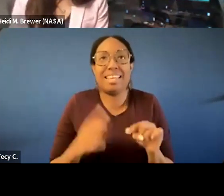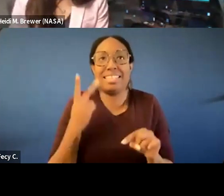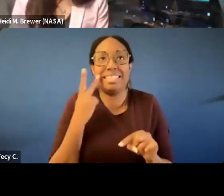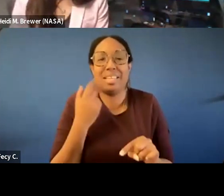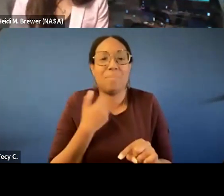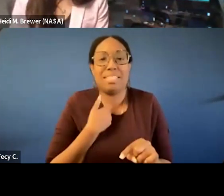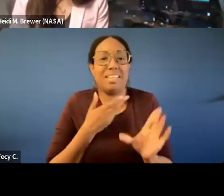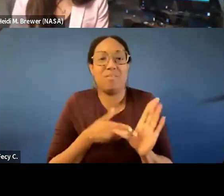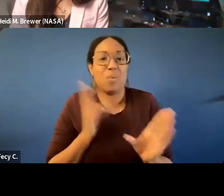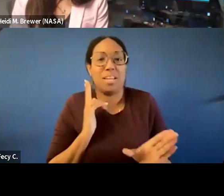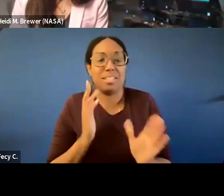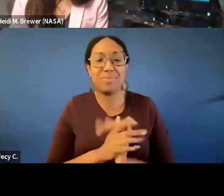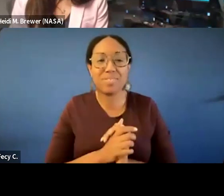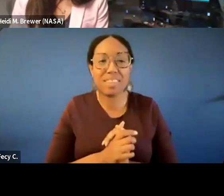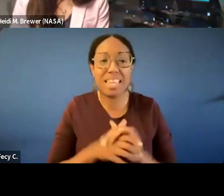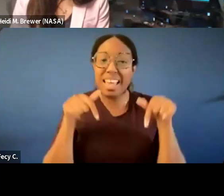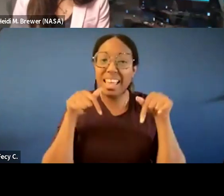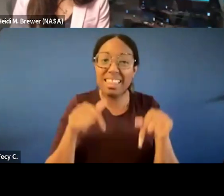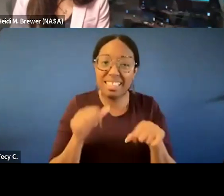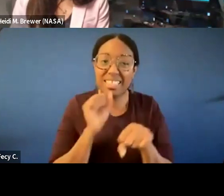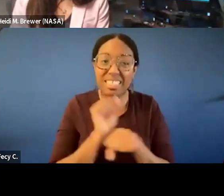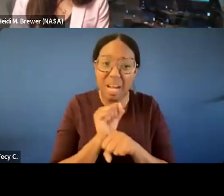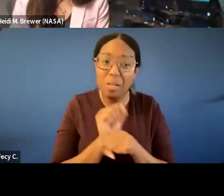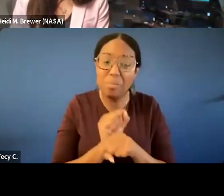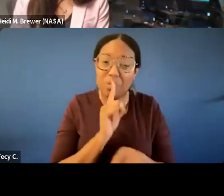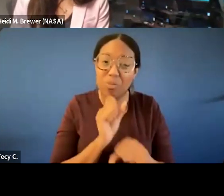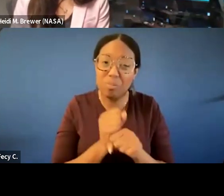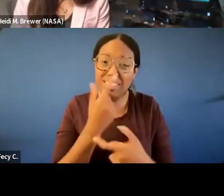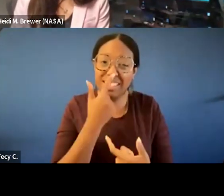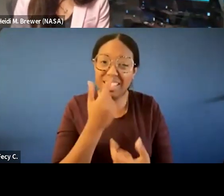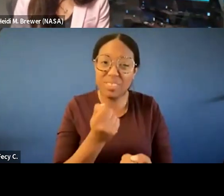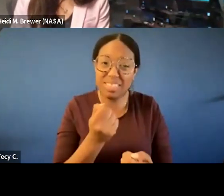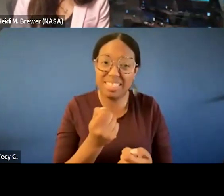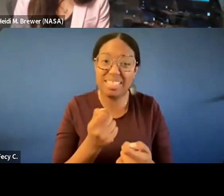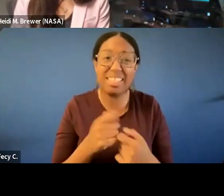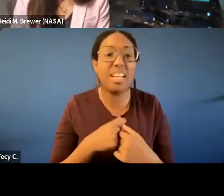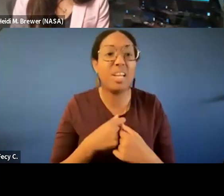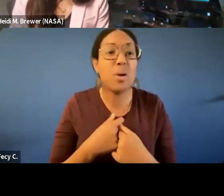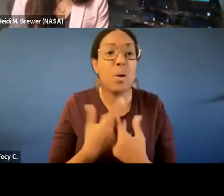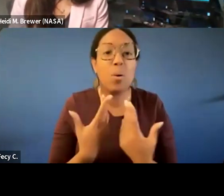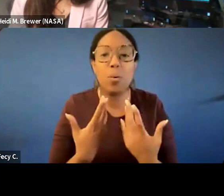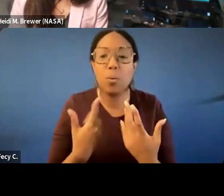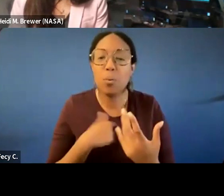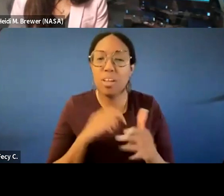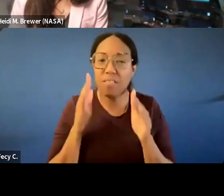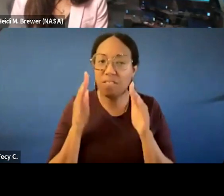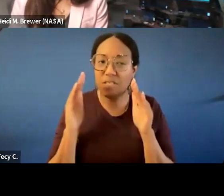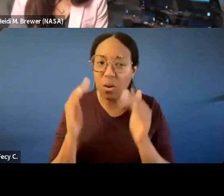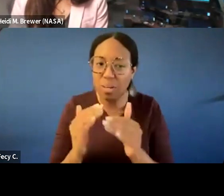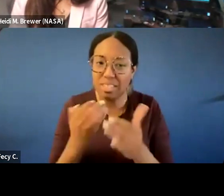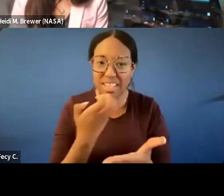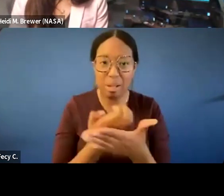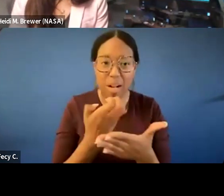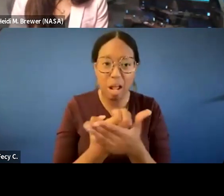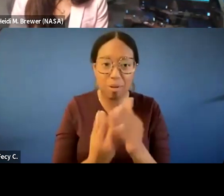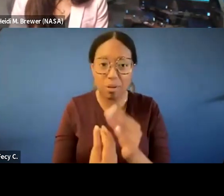commerce is a really interesting place. We foster economic growth and prosperity, and we do it through